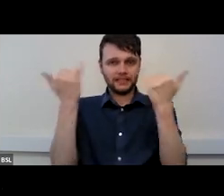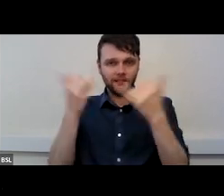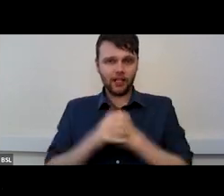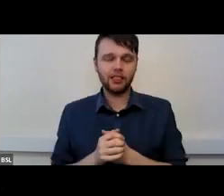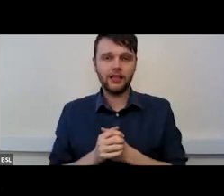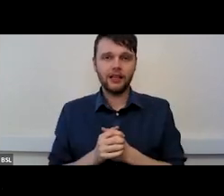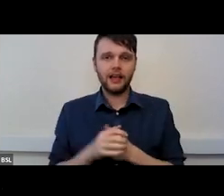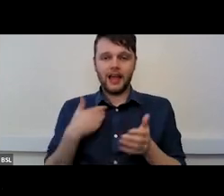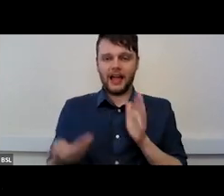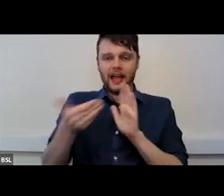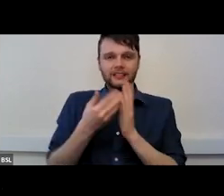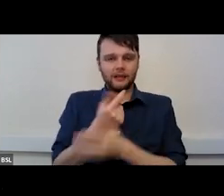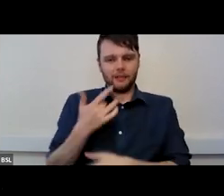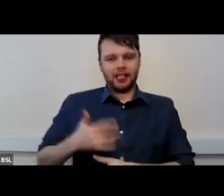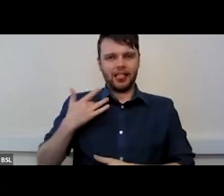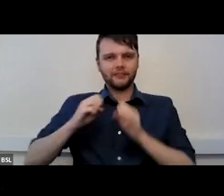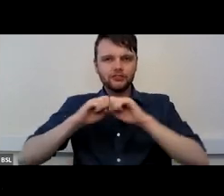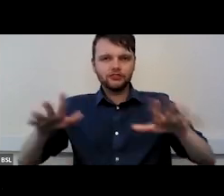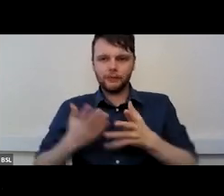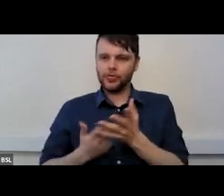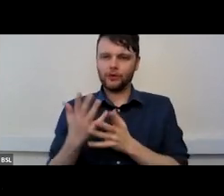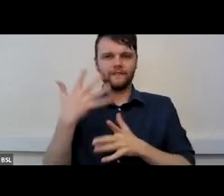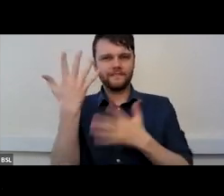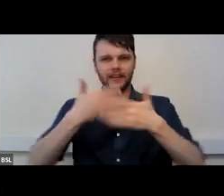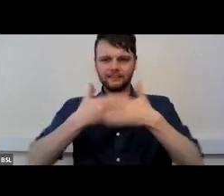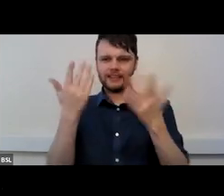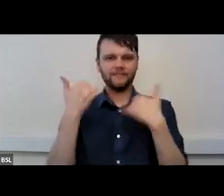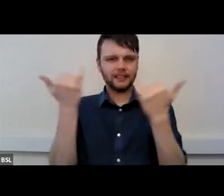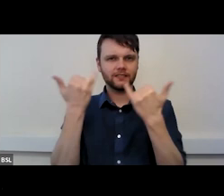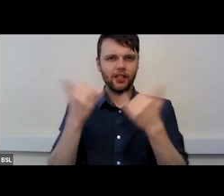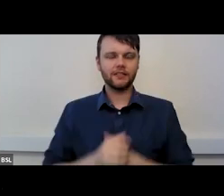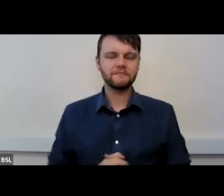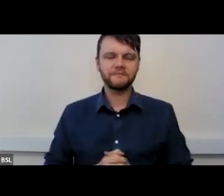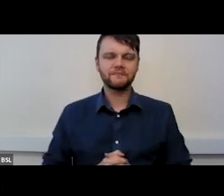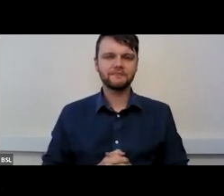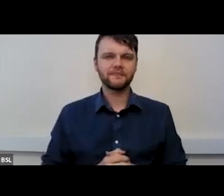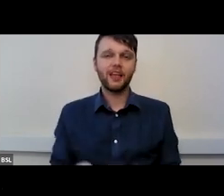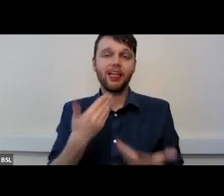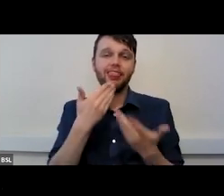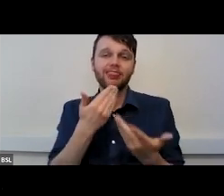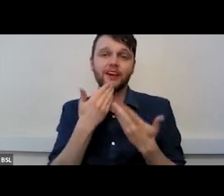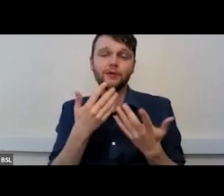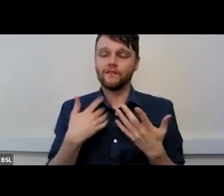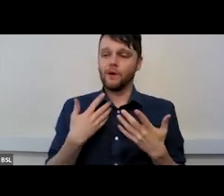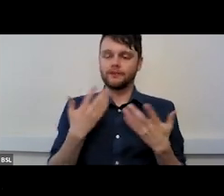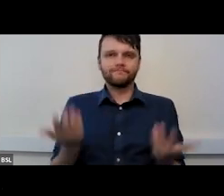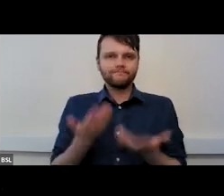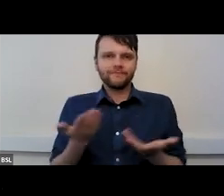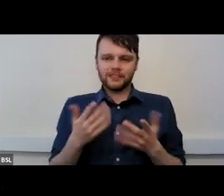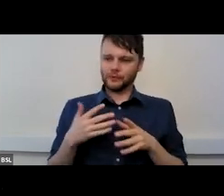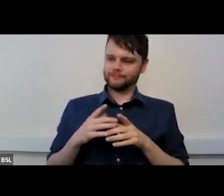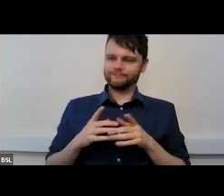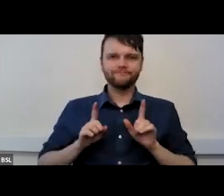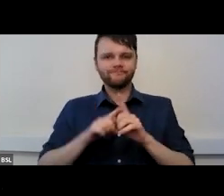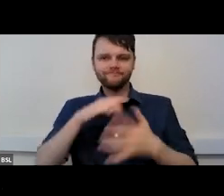a couple of live streams during the 5 days too. And thank you so much for encouraging us to go on this adventure